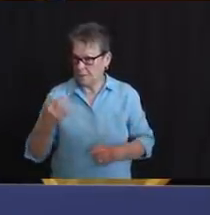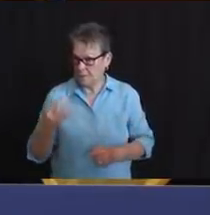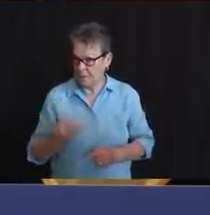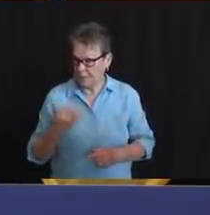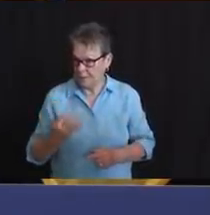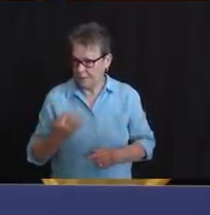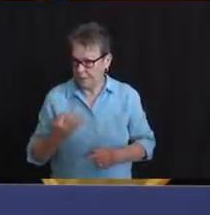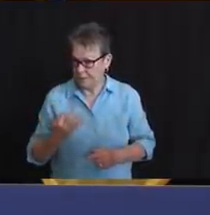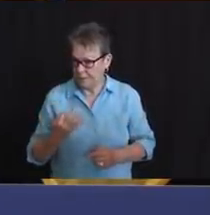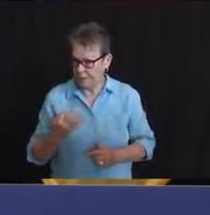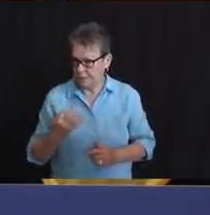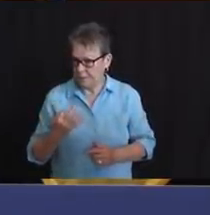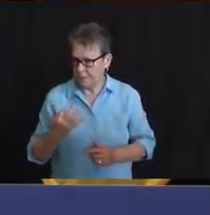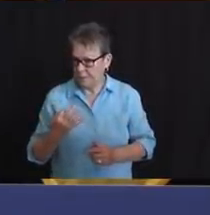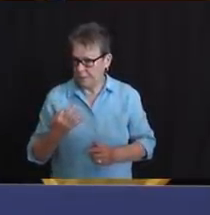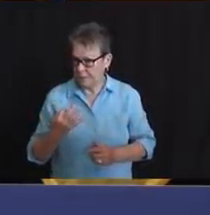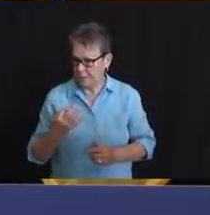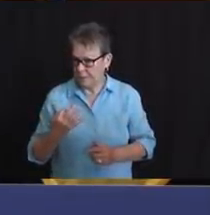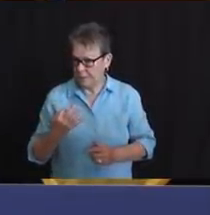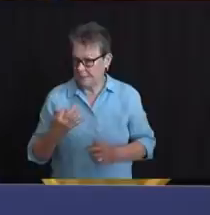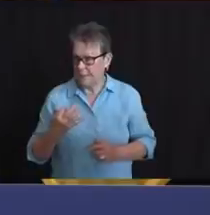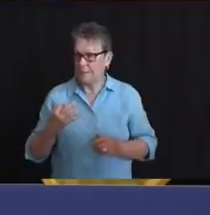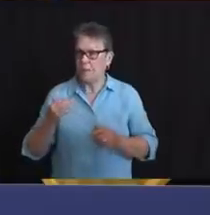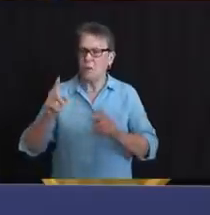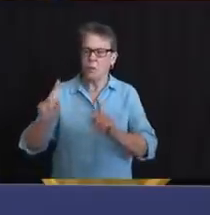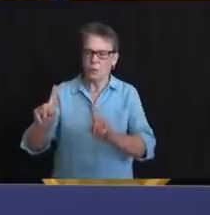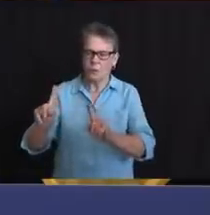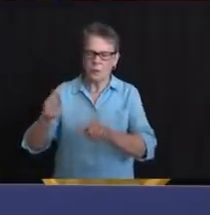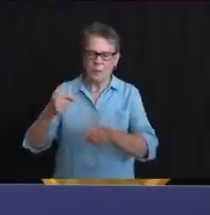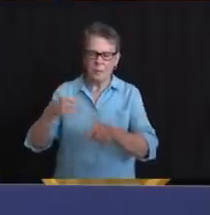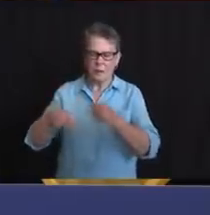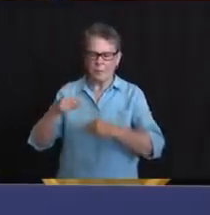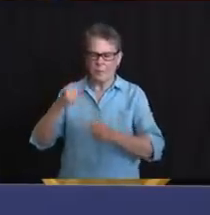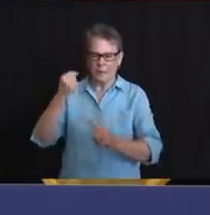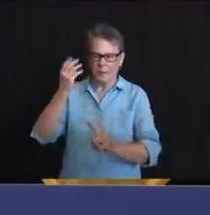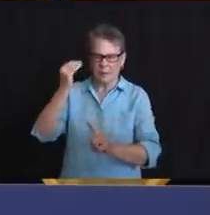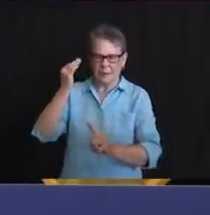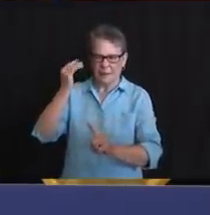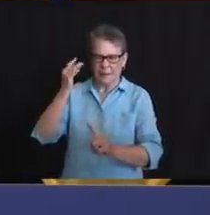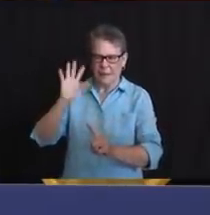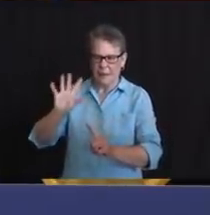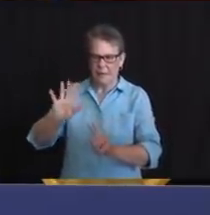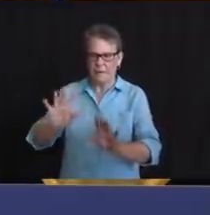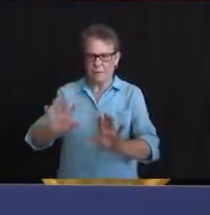250 at any catered event or any service like that will be lifted a week from Friday.